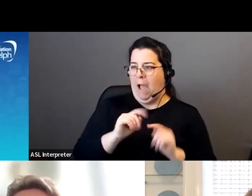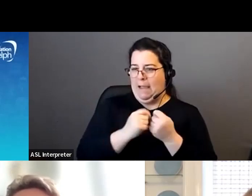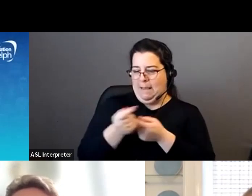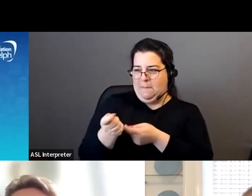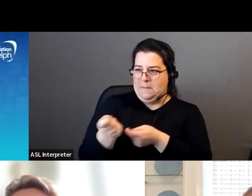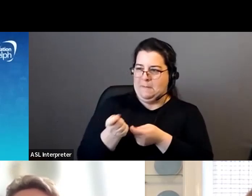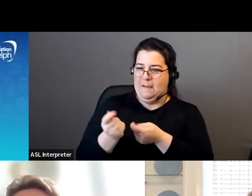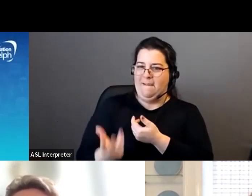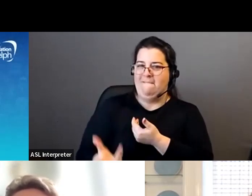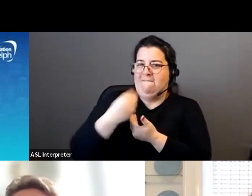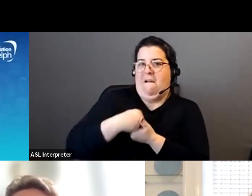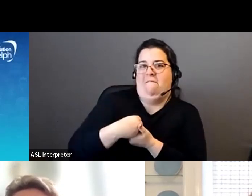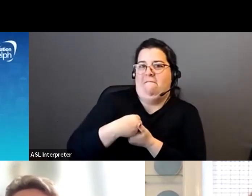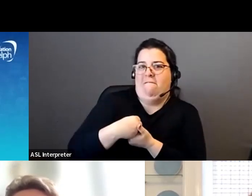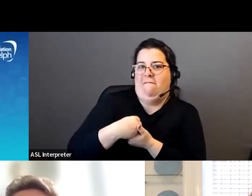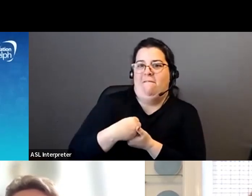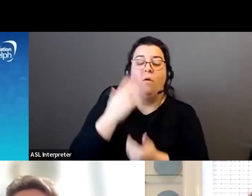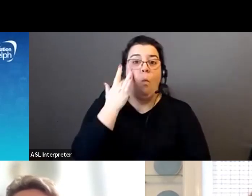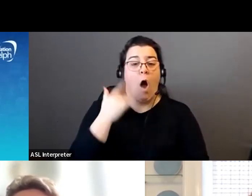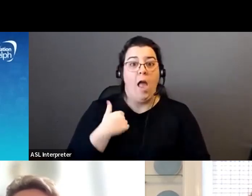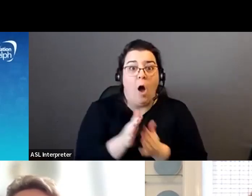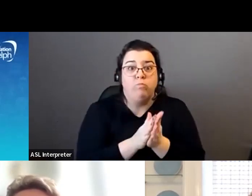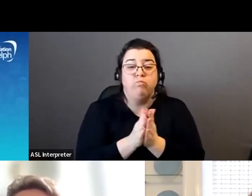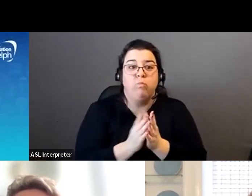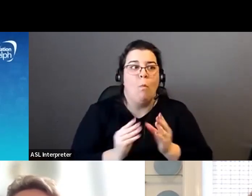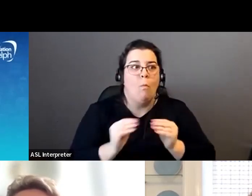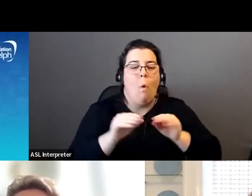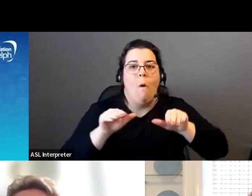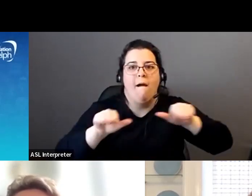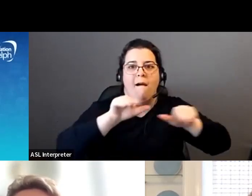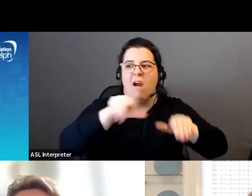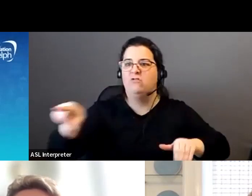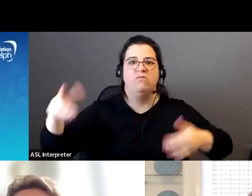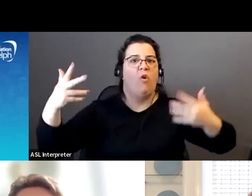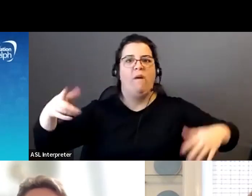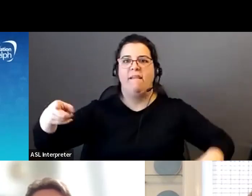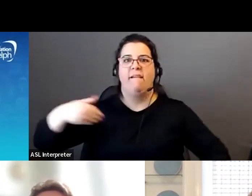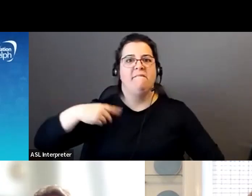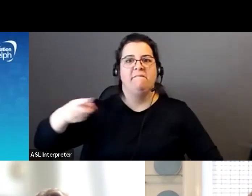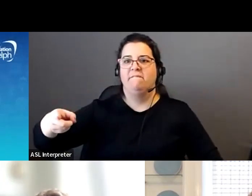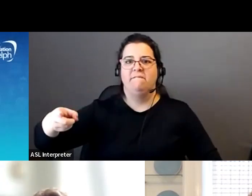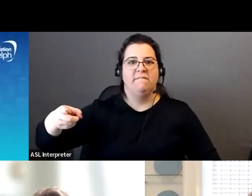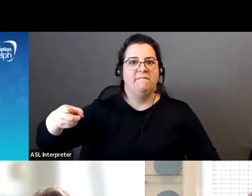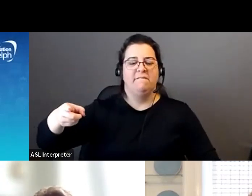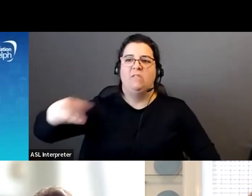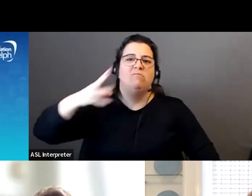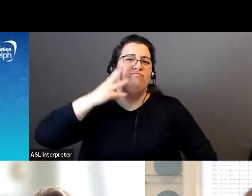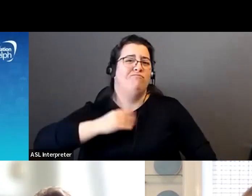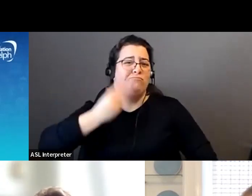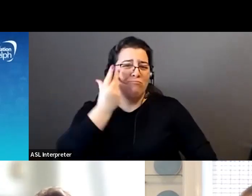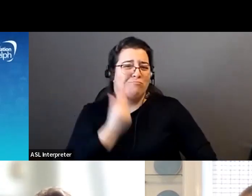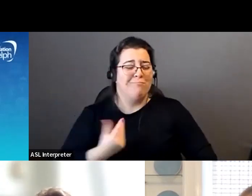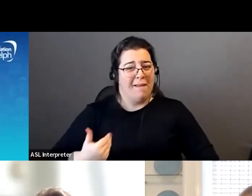there's never enough, but she's done it. She's done the experience. So I am leaning on her